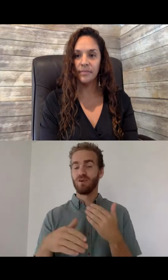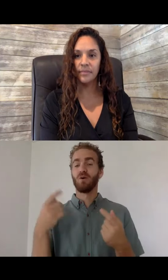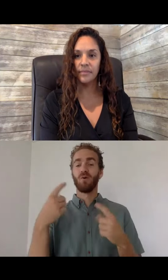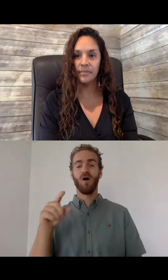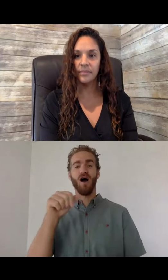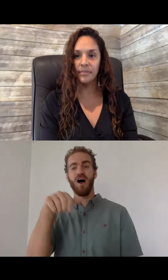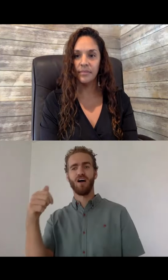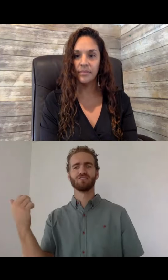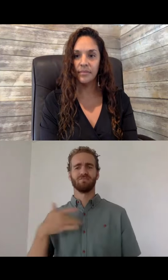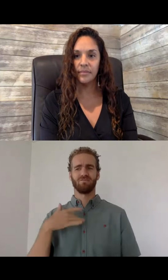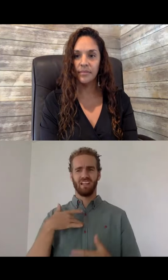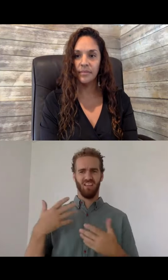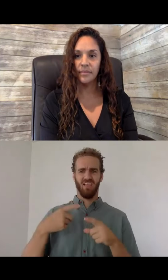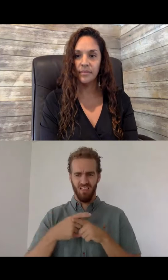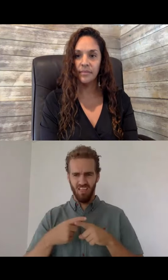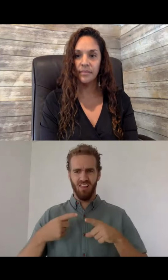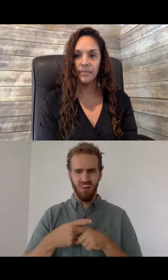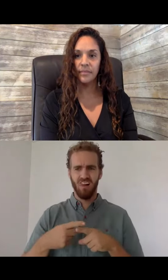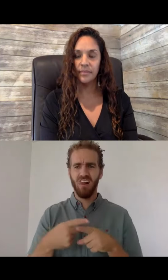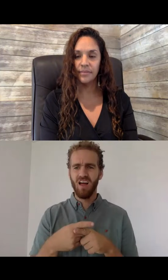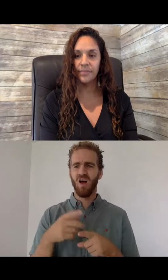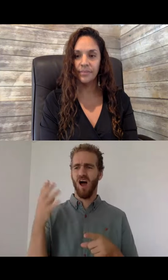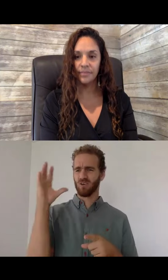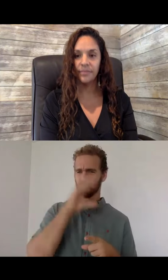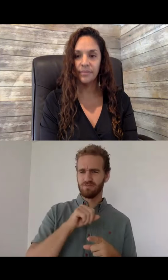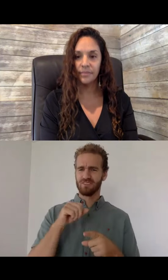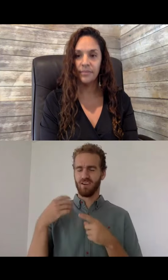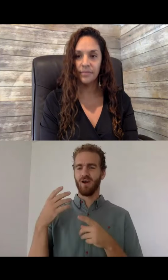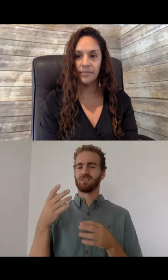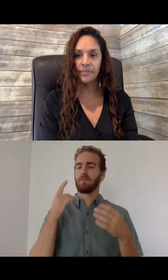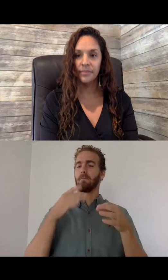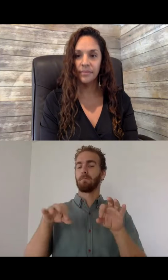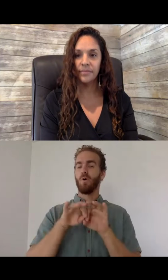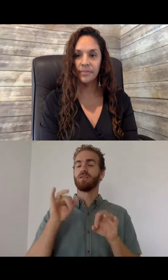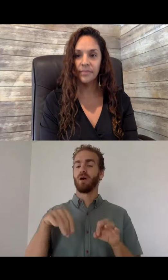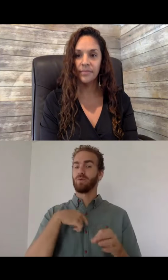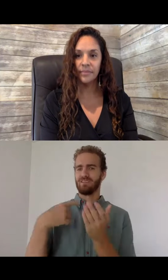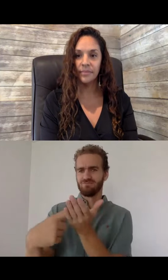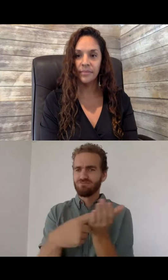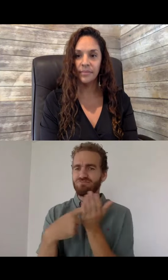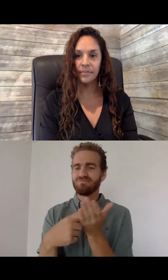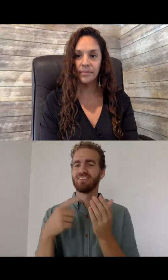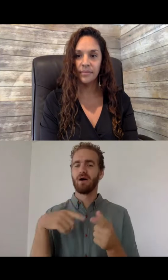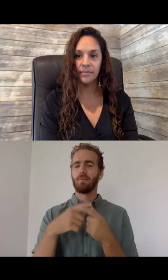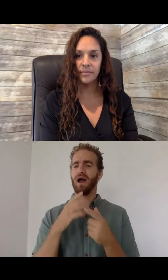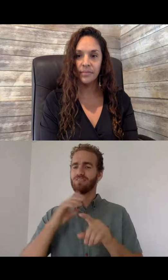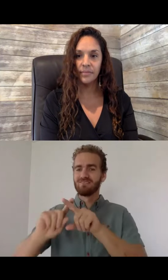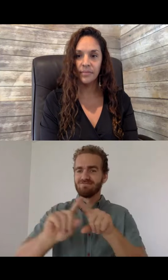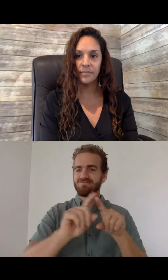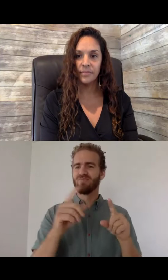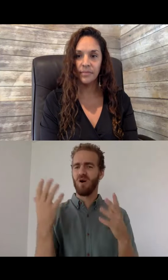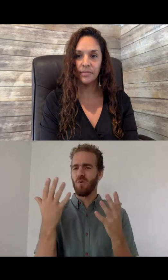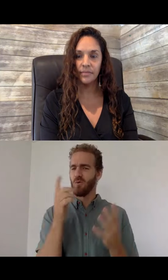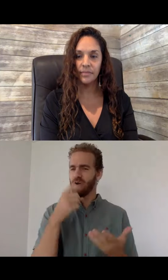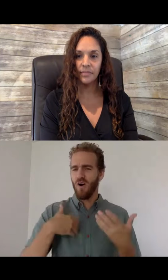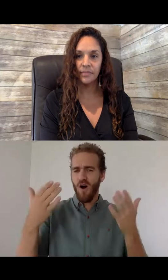or even my religion, while others felt conflicted. There's a lot of assumptions made. It's important that we have